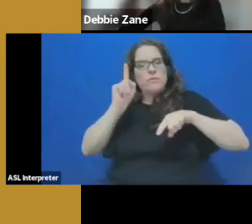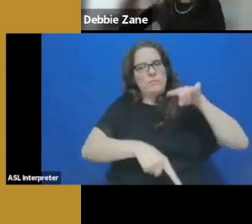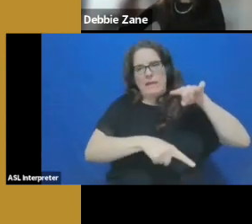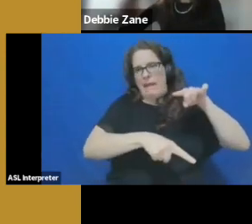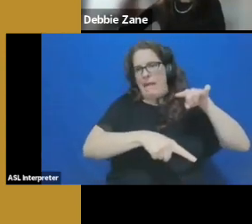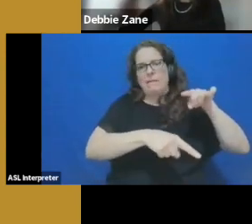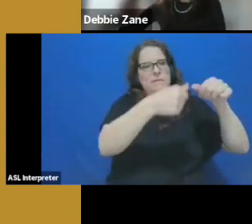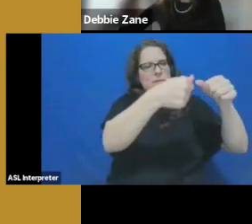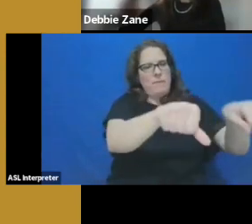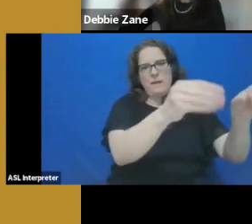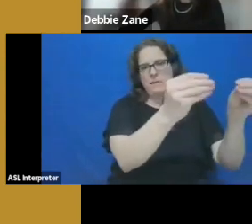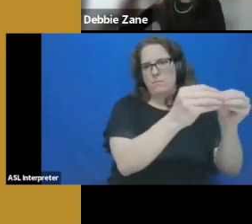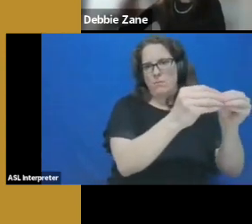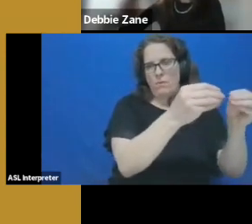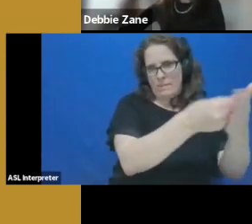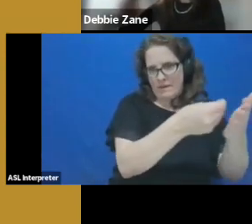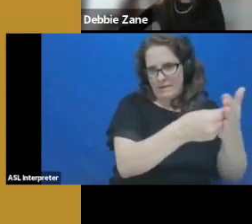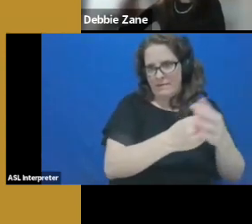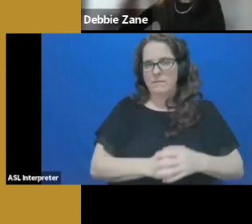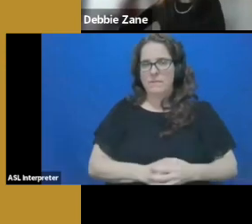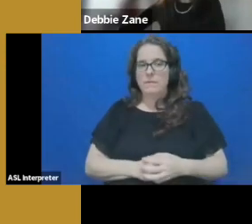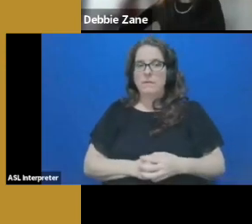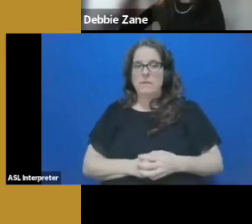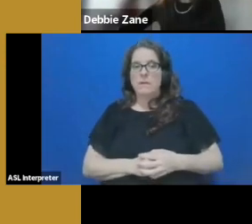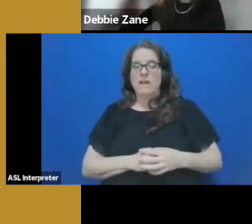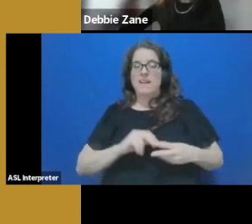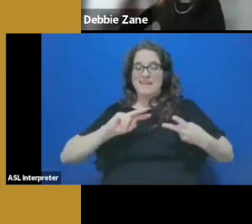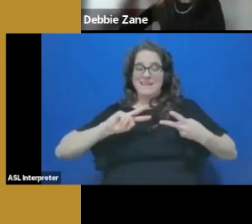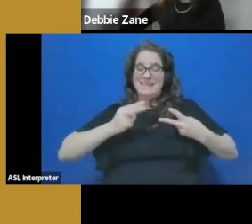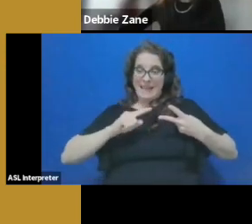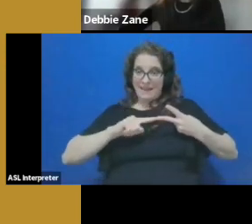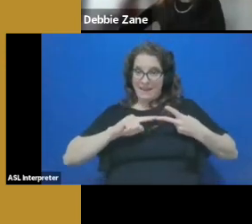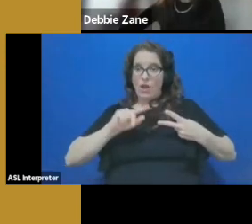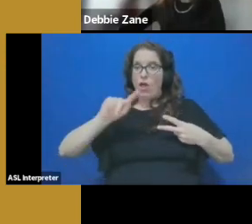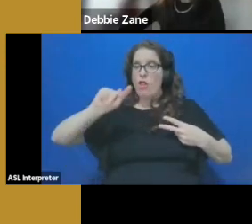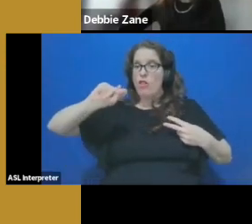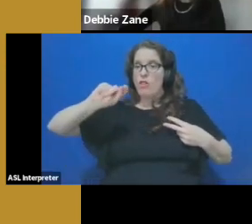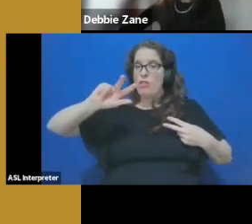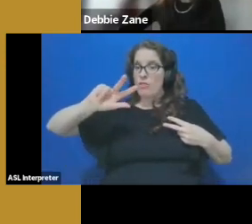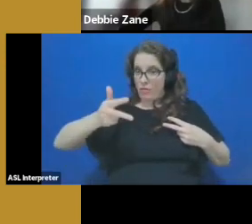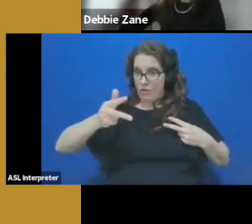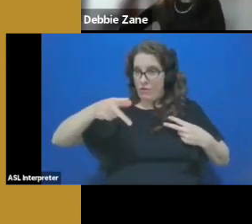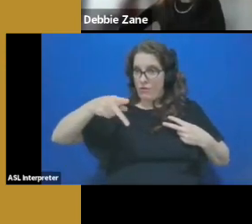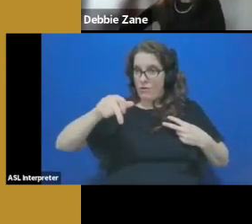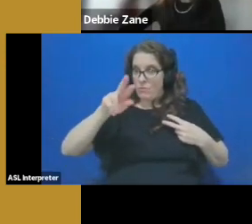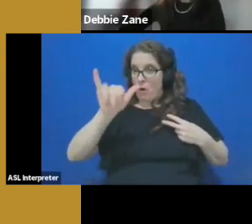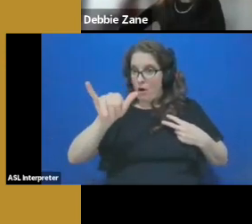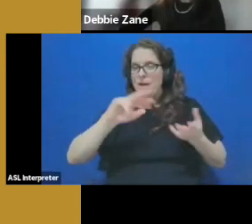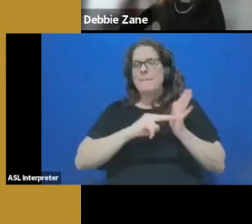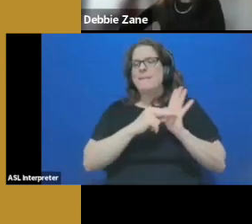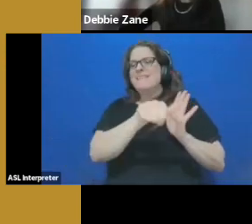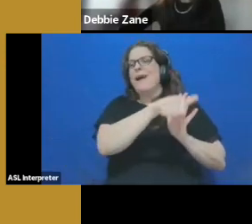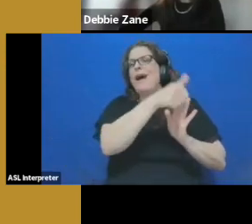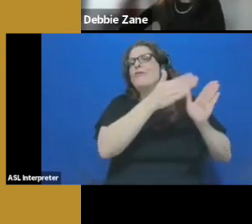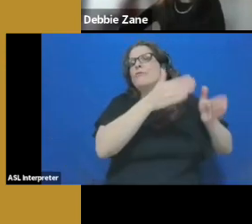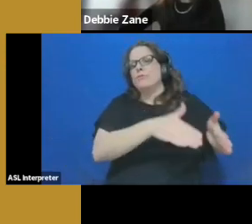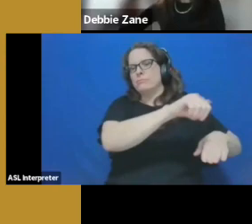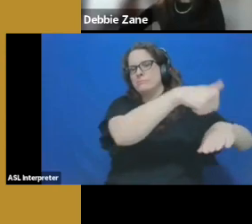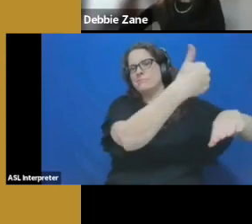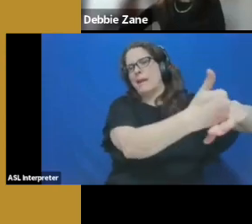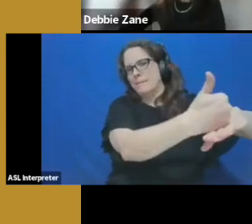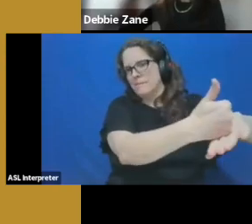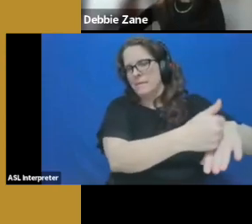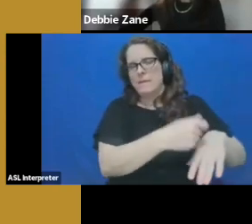third party, a person other than the disabled beneficiary. It can be created for a disabled beneficiary through a